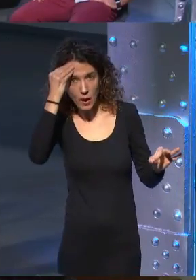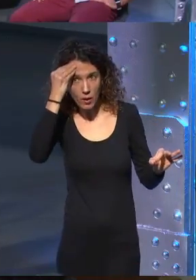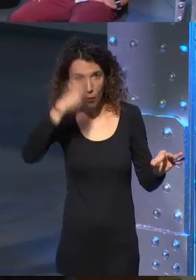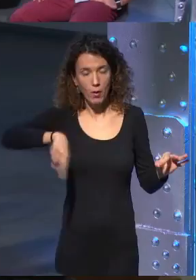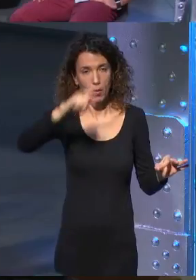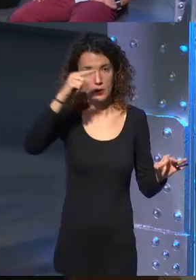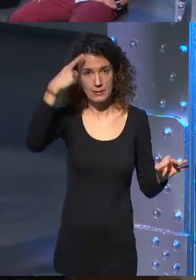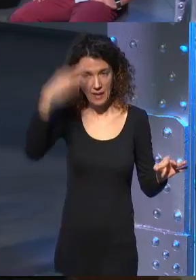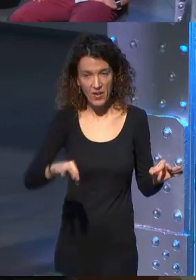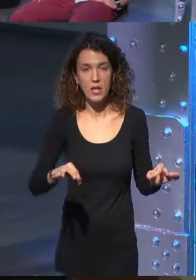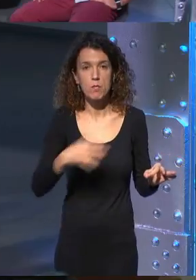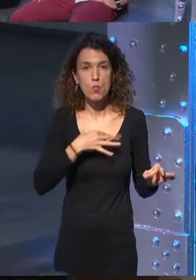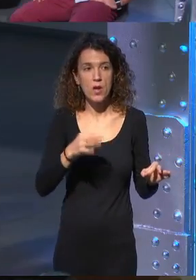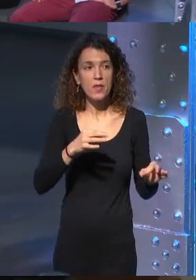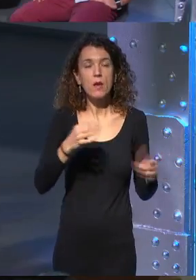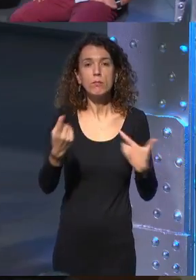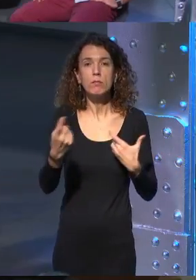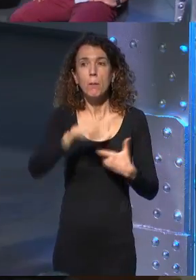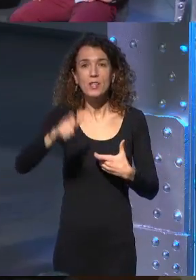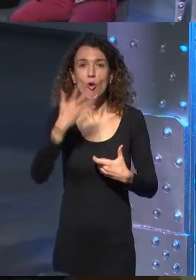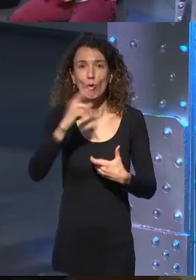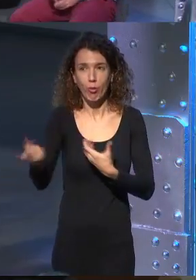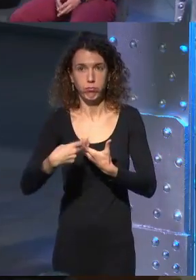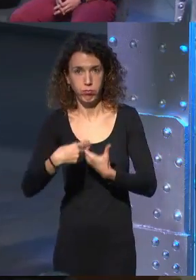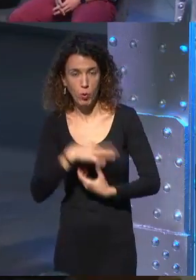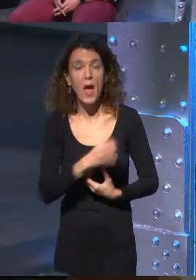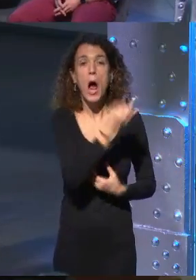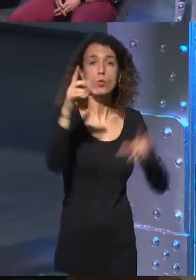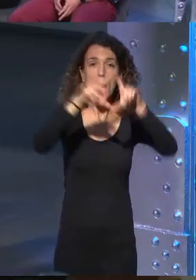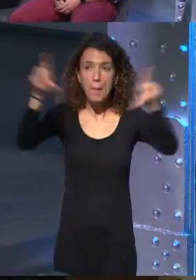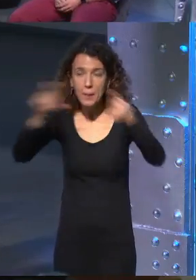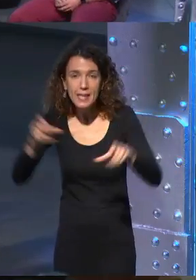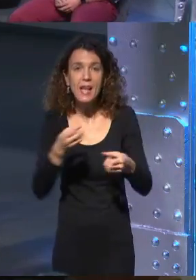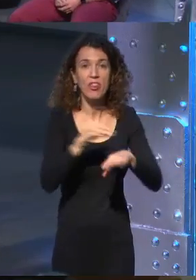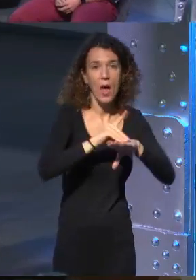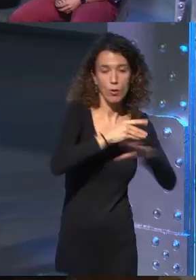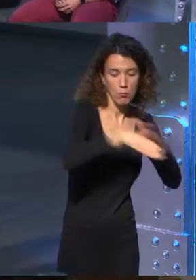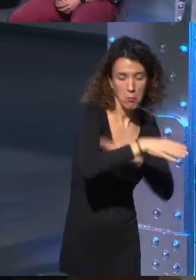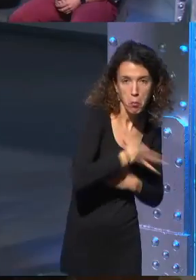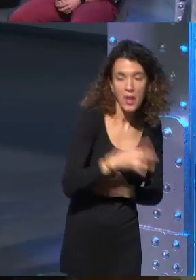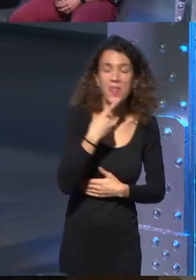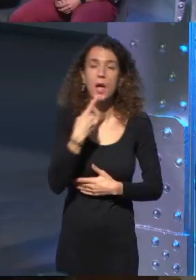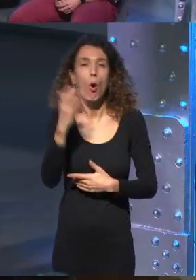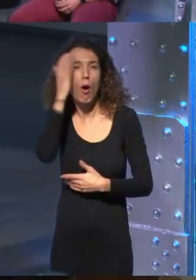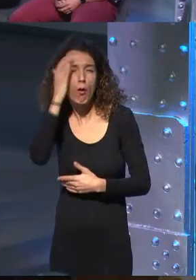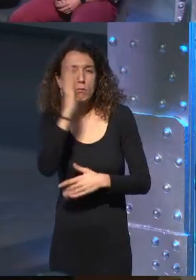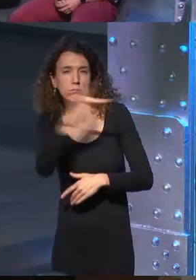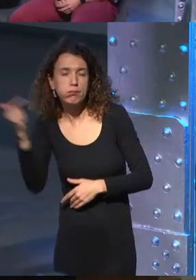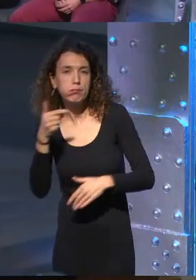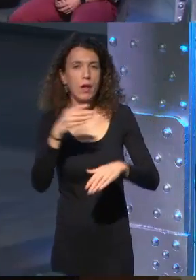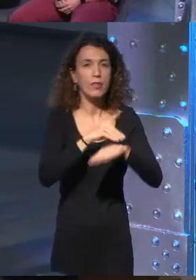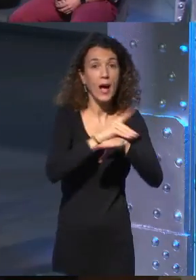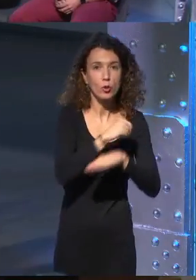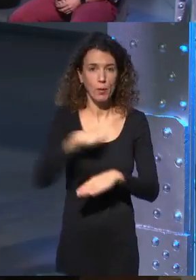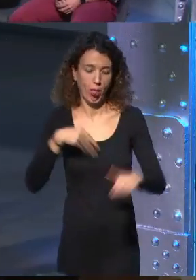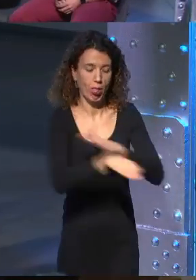that the internet is just for your group of friends, or you have ever thought that there are companies that could access these data?